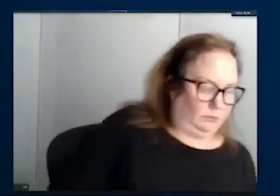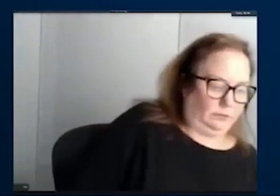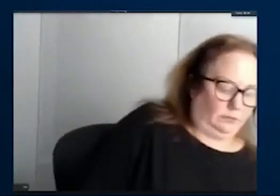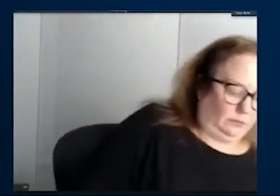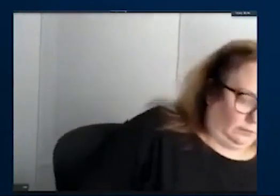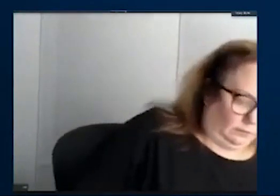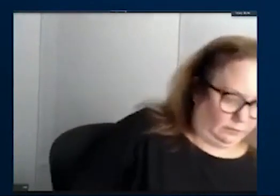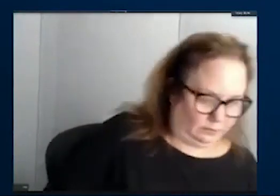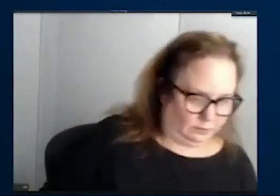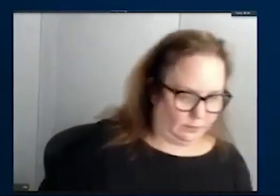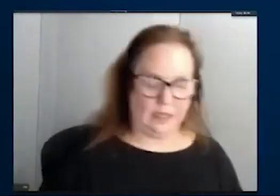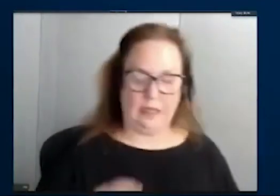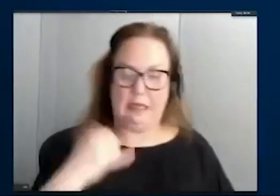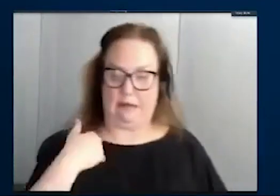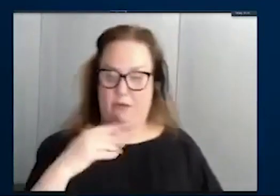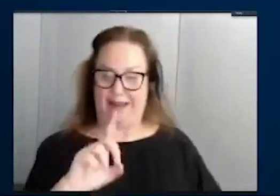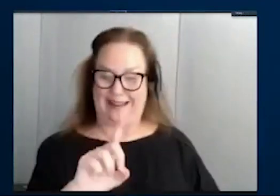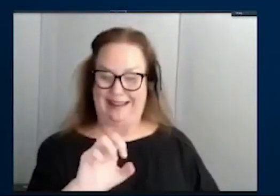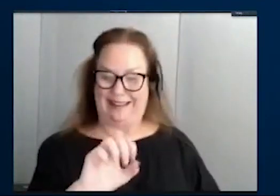against Omicron?